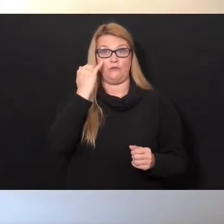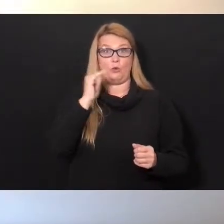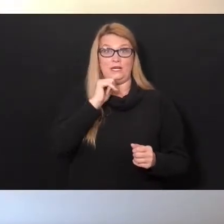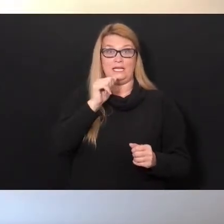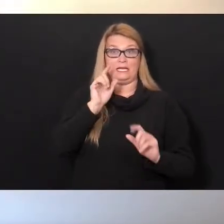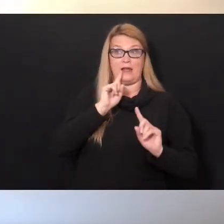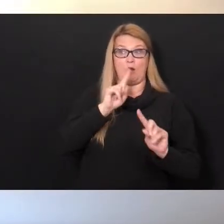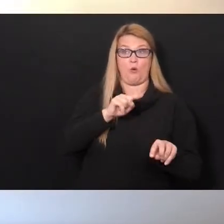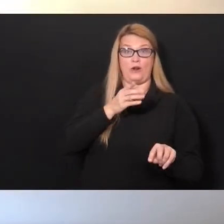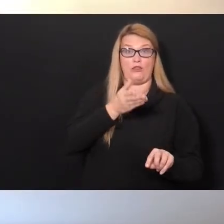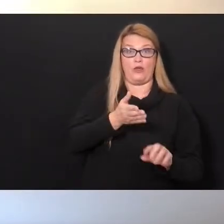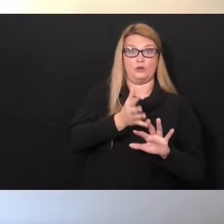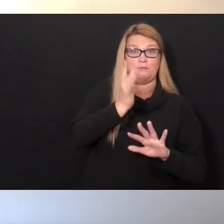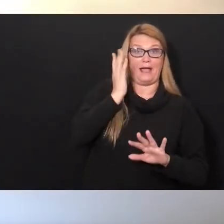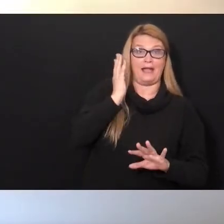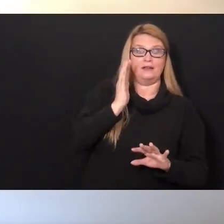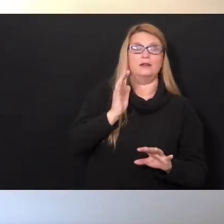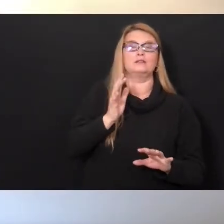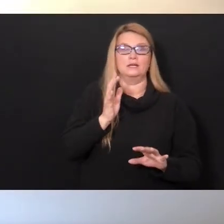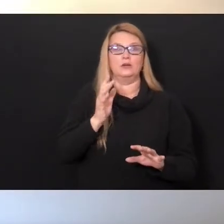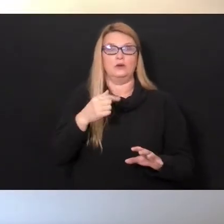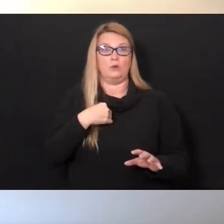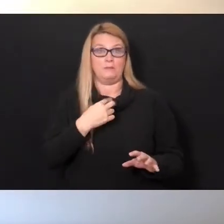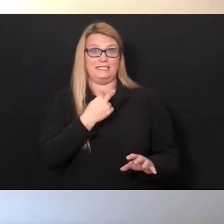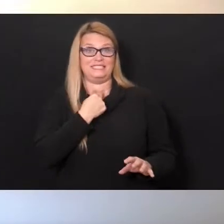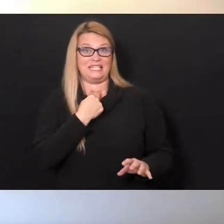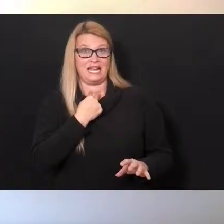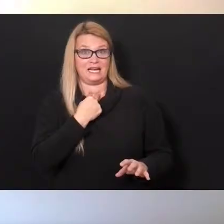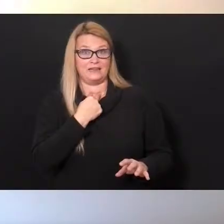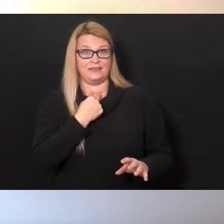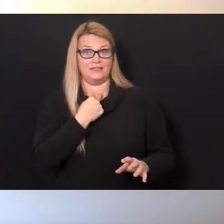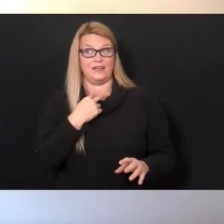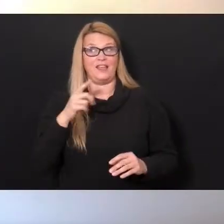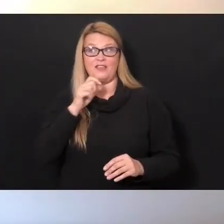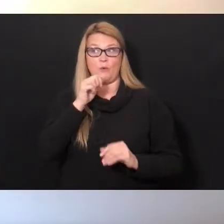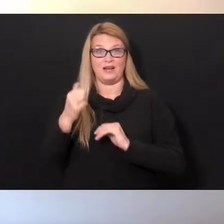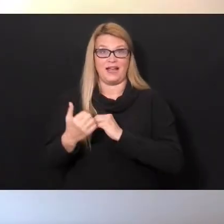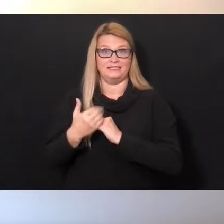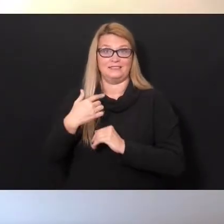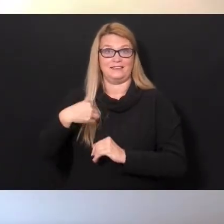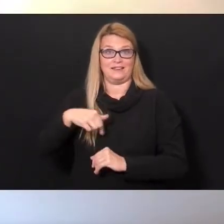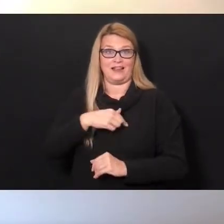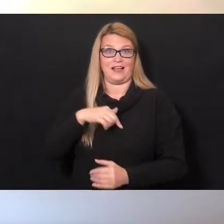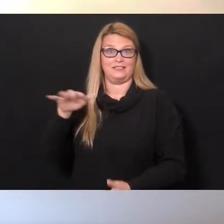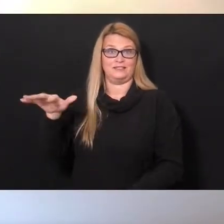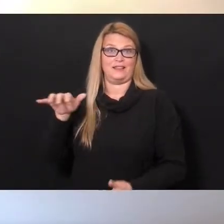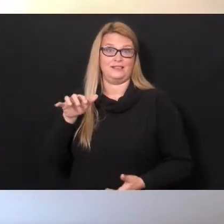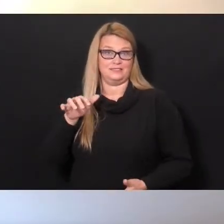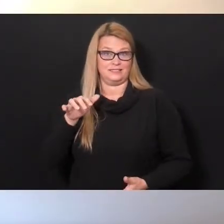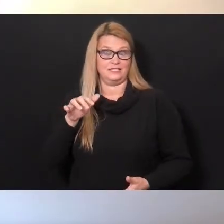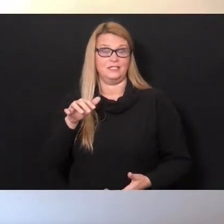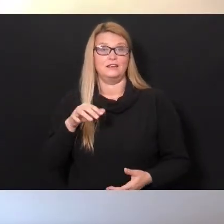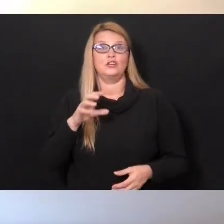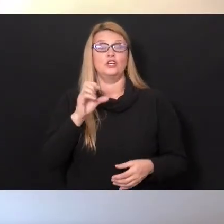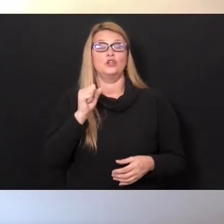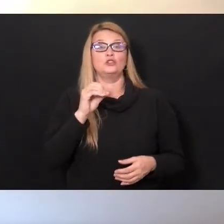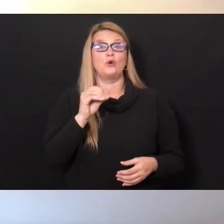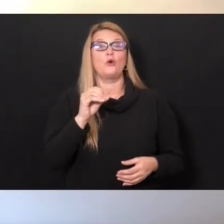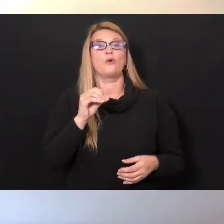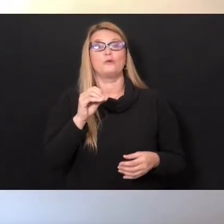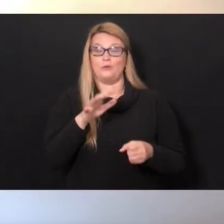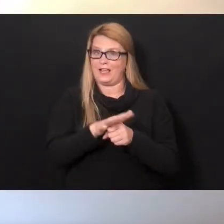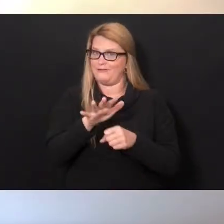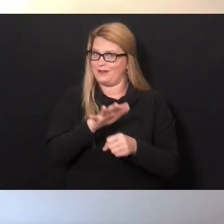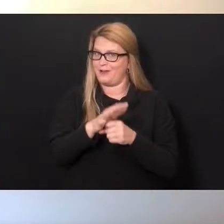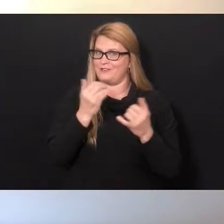replacing smaller gauge syringes, we would be getting less doses out of the Moderna vials. So again,